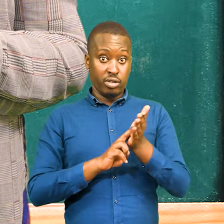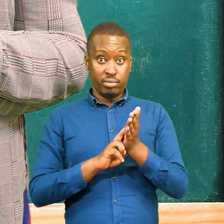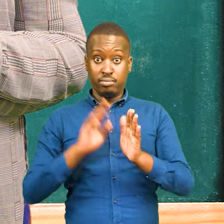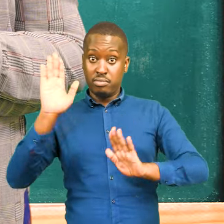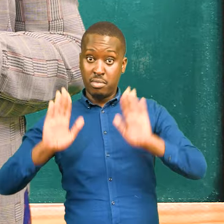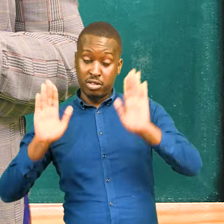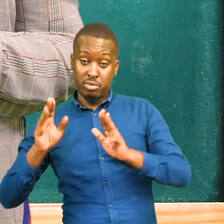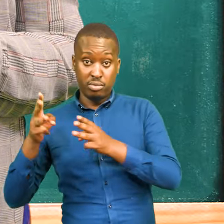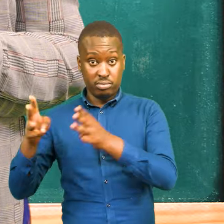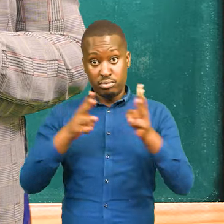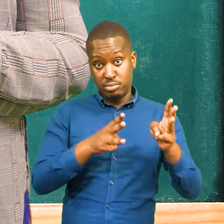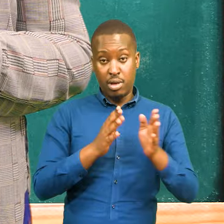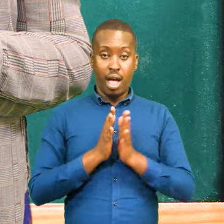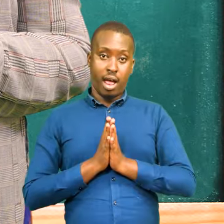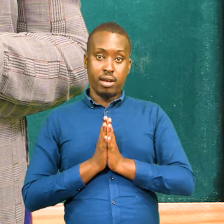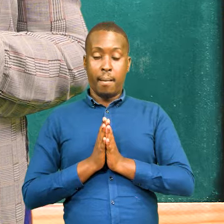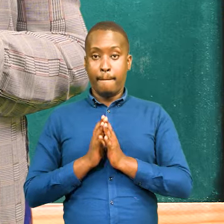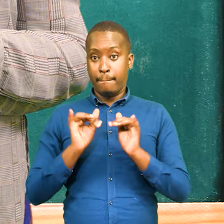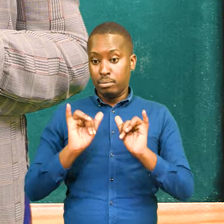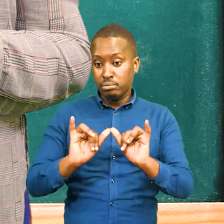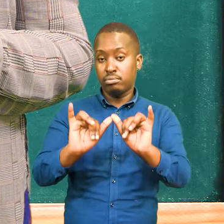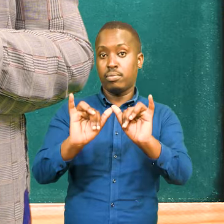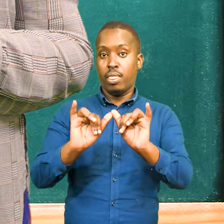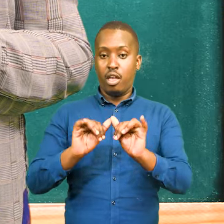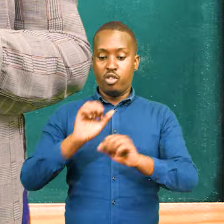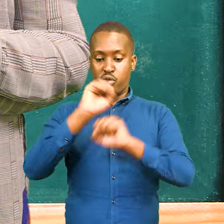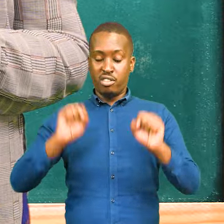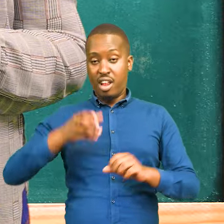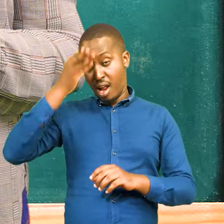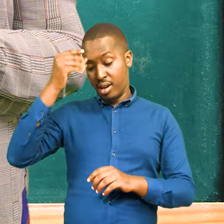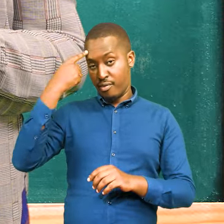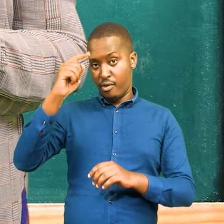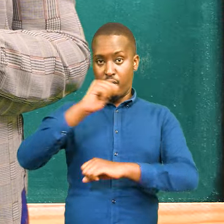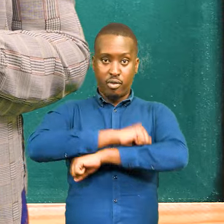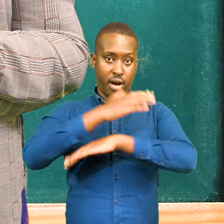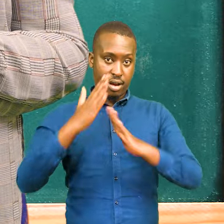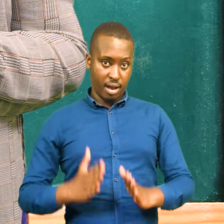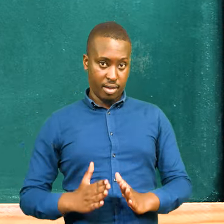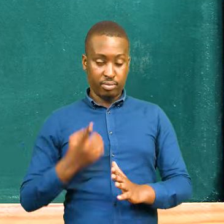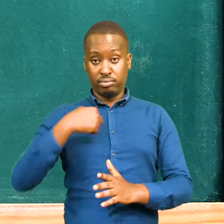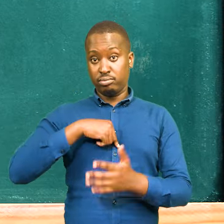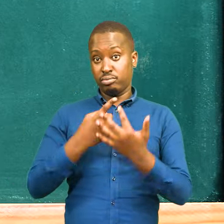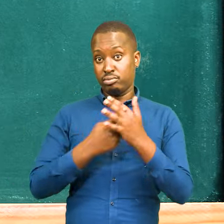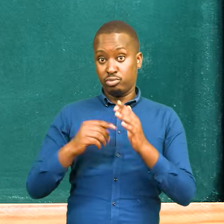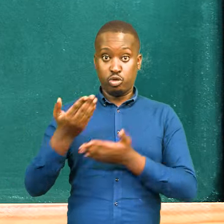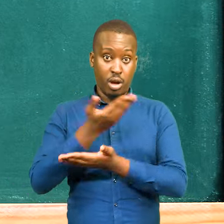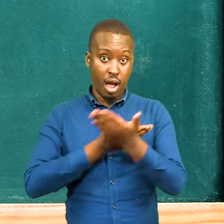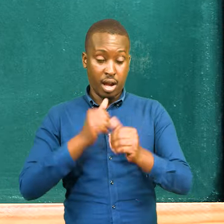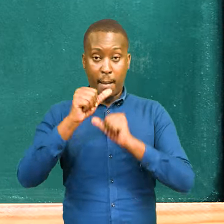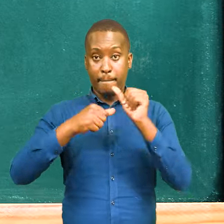using interactive teaching methods, and maintaining a structured learning environment for learners. We will start